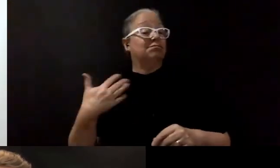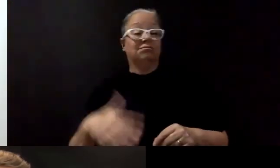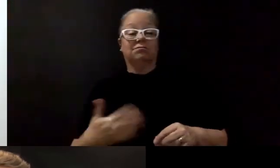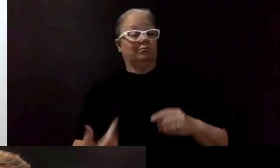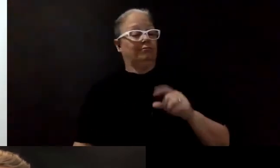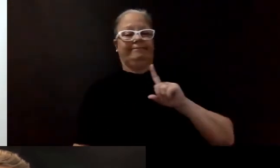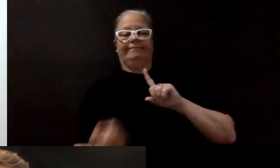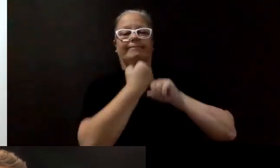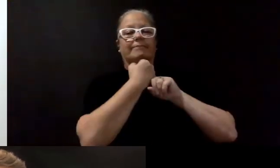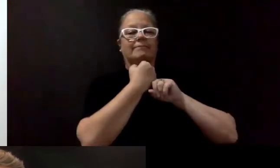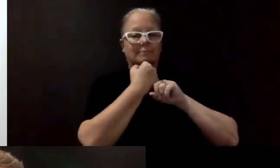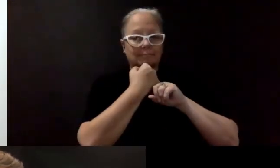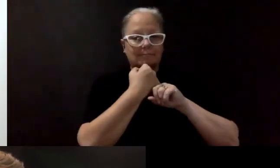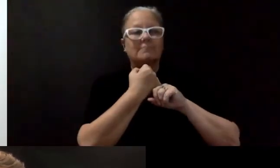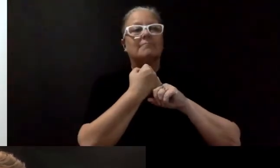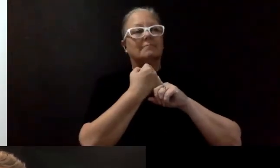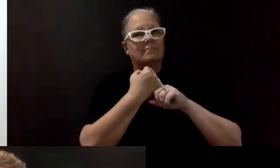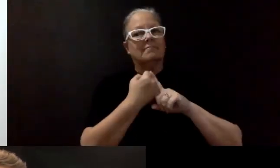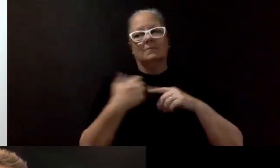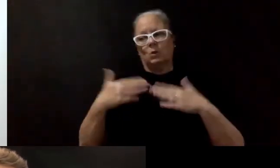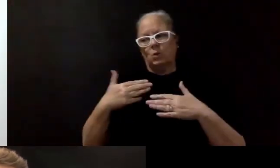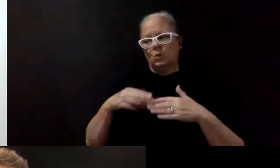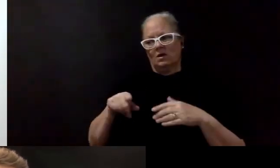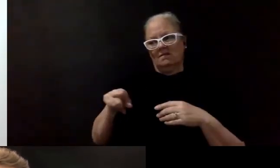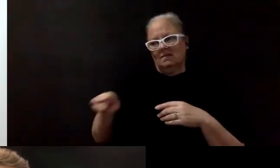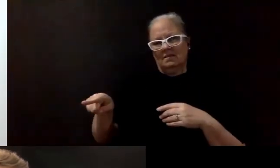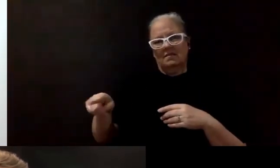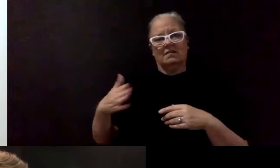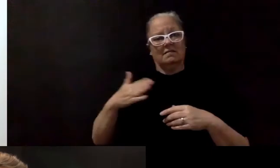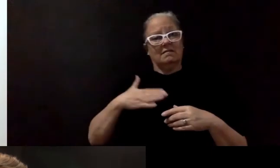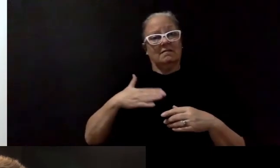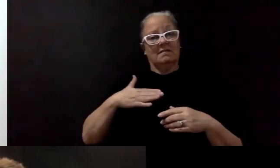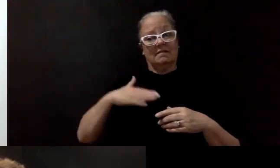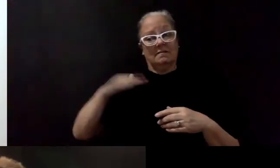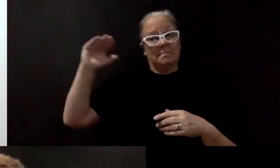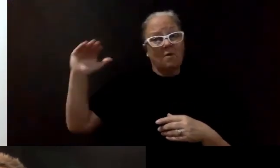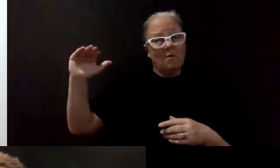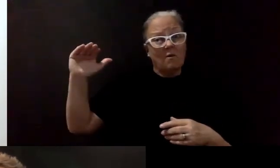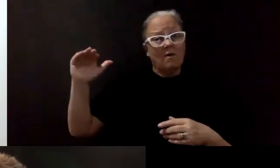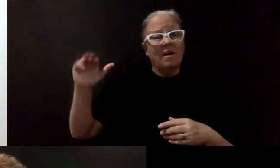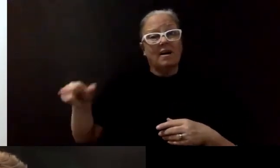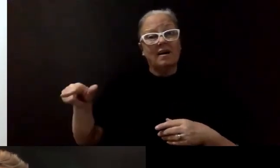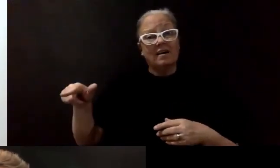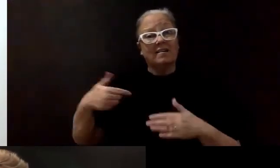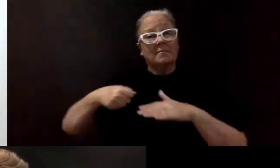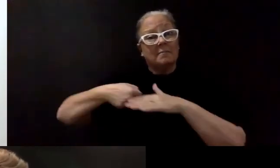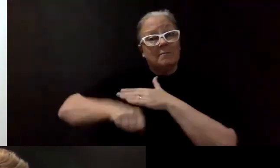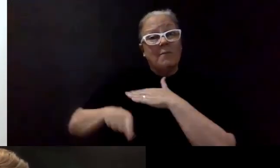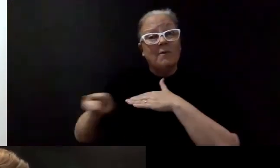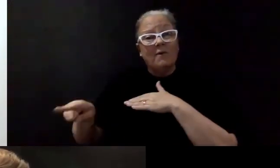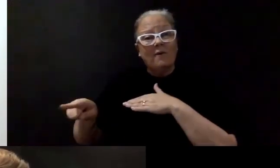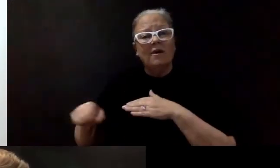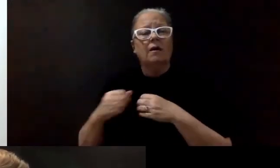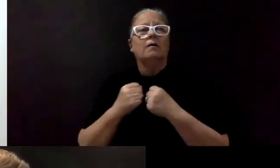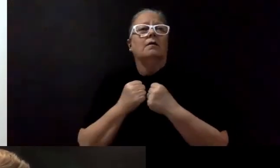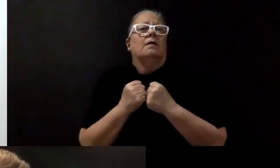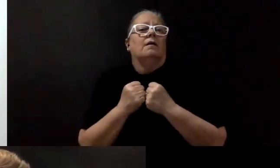means to my kids to pursue something like this." And it was such an incredible moment for